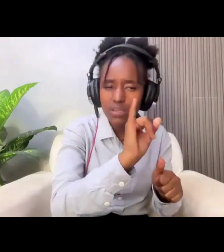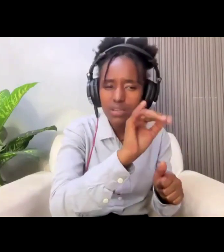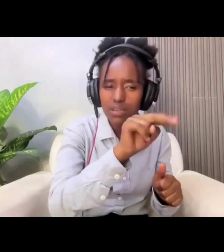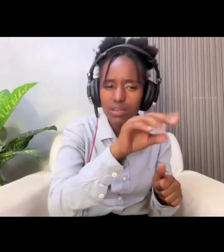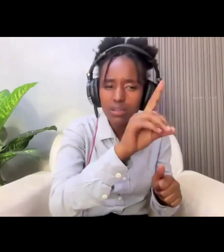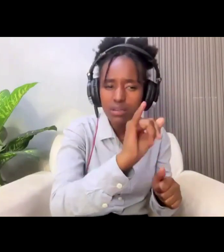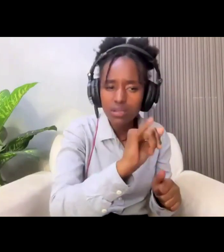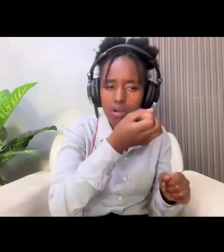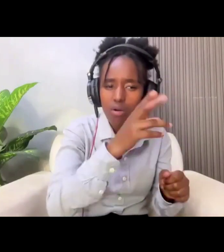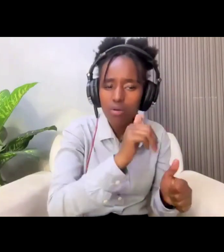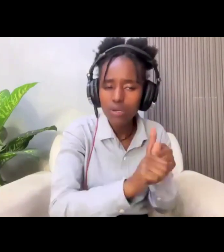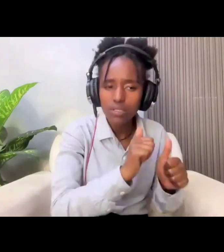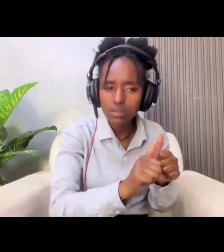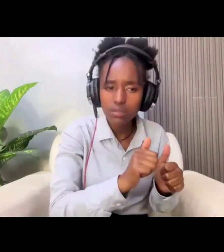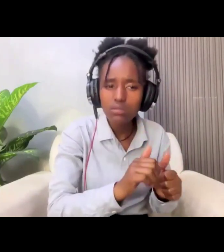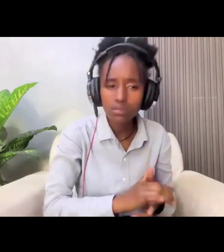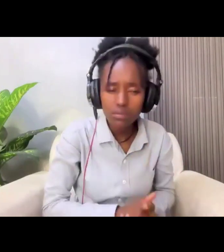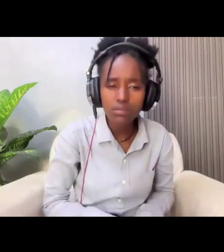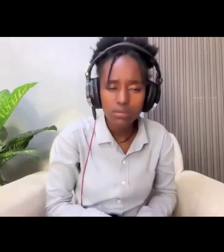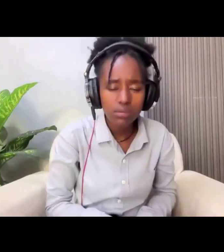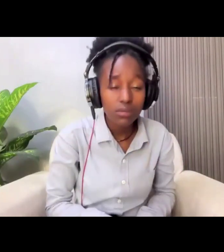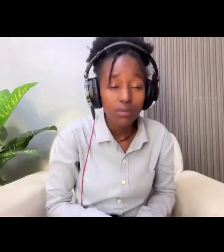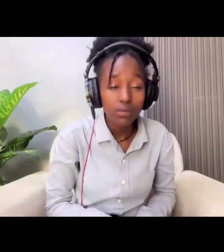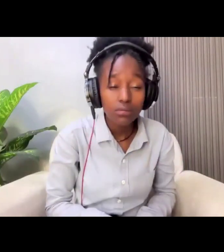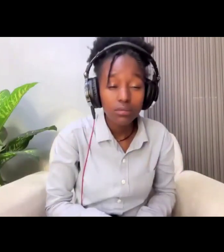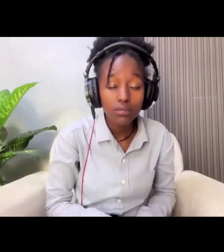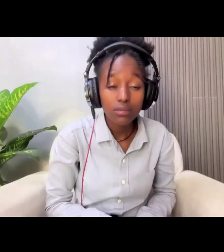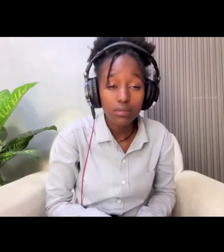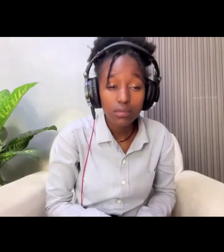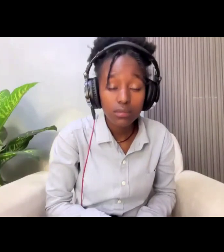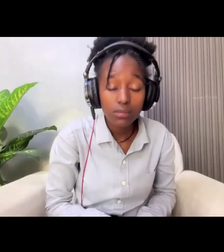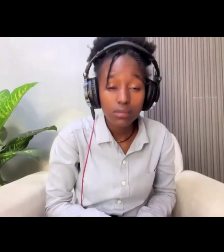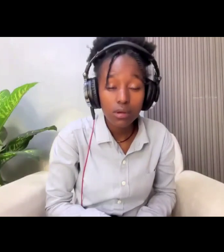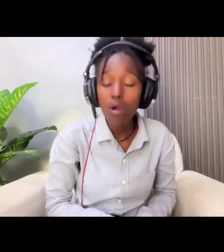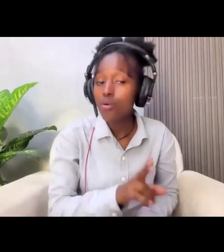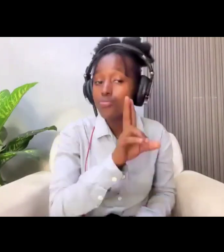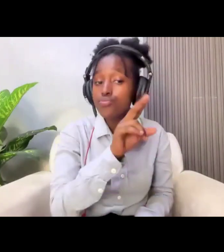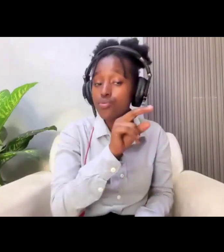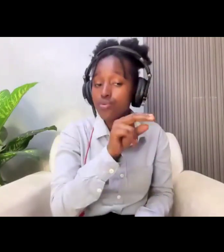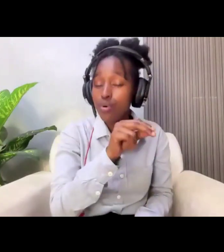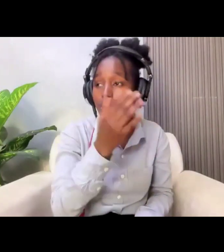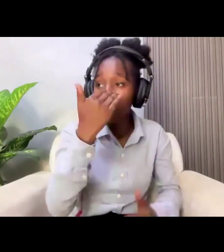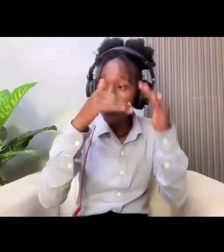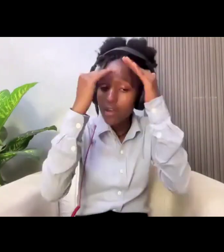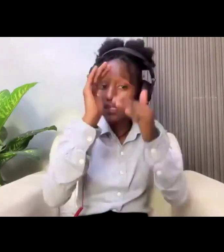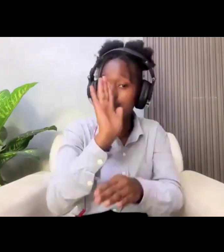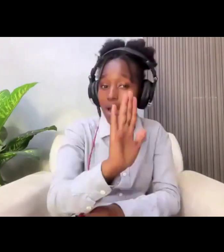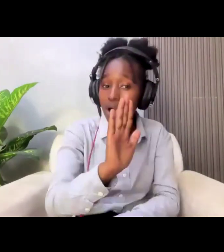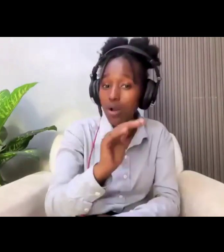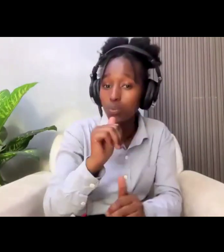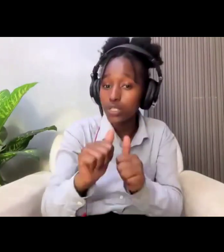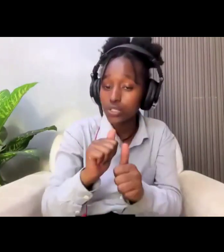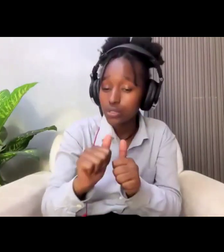Can you hear me? Yes. Is it part of the University of the West Indies? Well, I'm not part of the university.